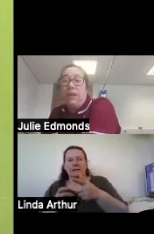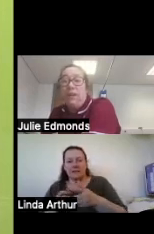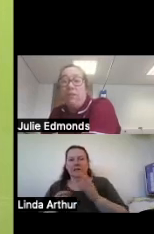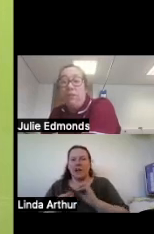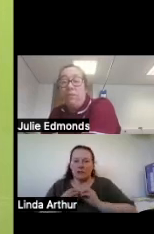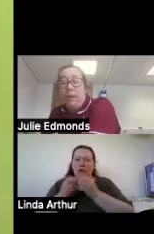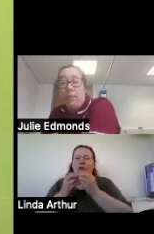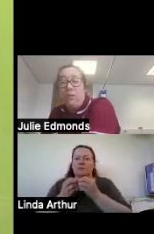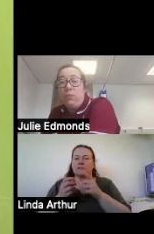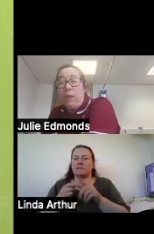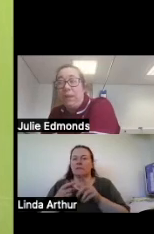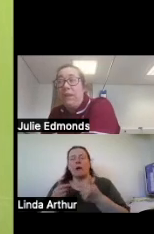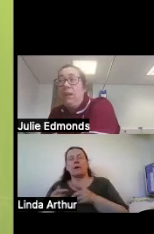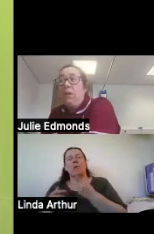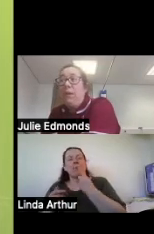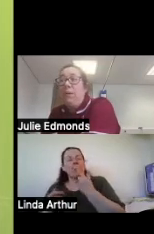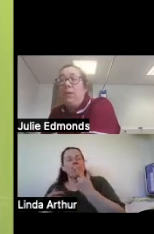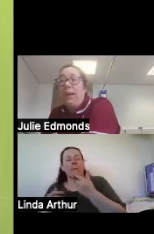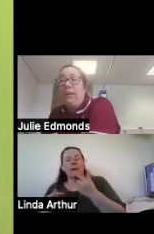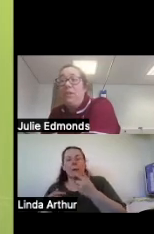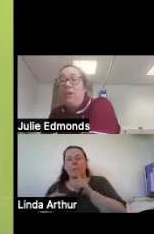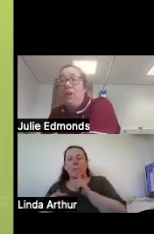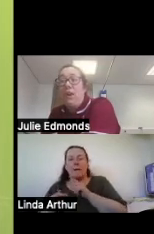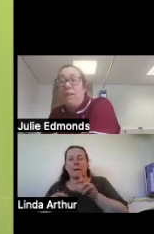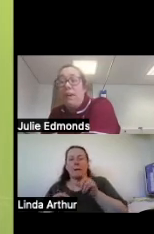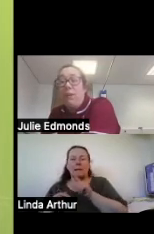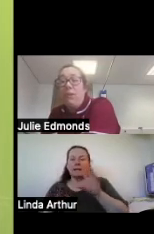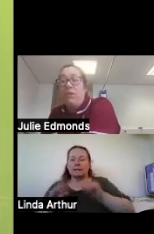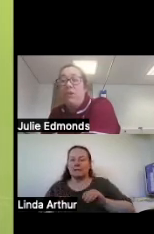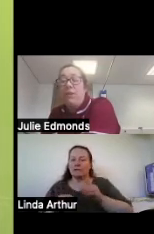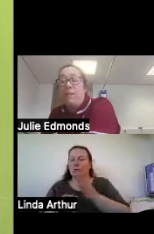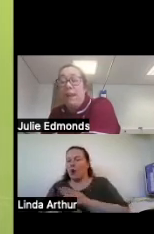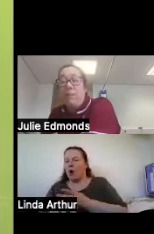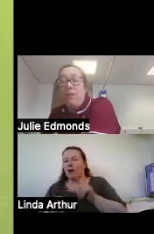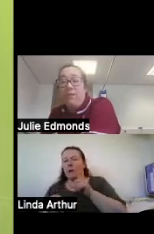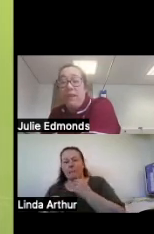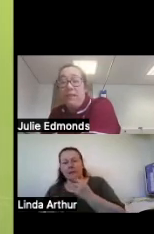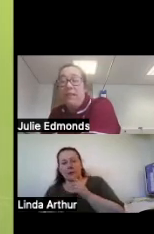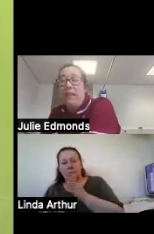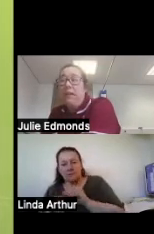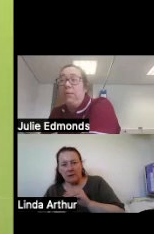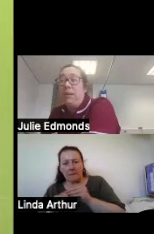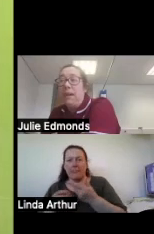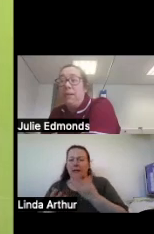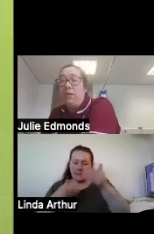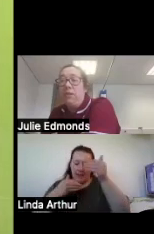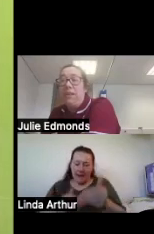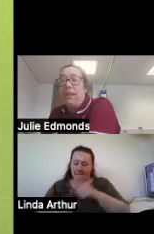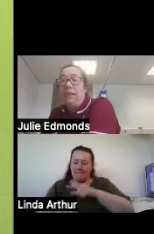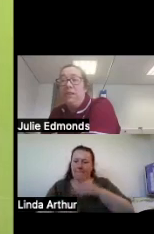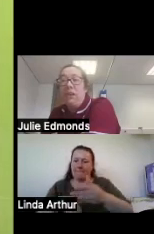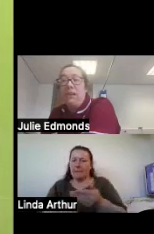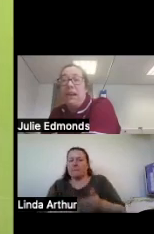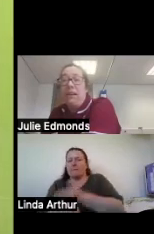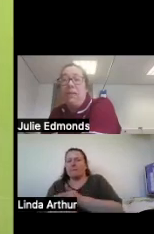that's why a lot of postmenopausal women or people going into early menopause during that menopause phase, premenopausal state,